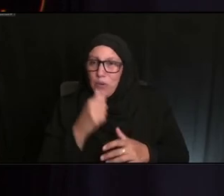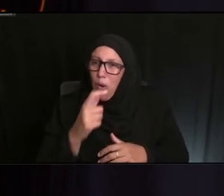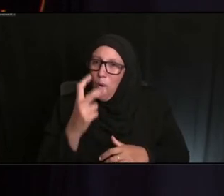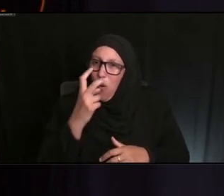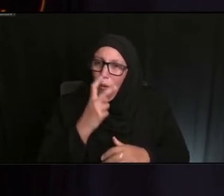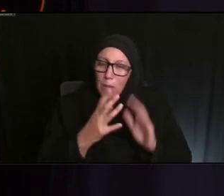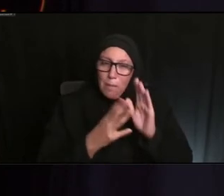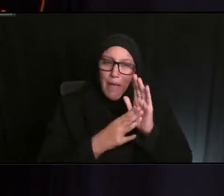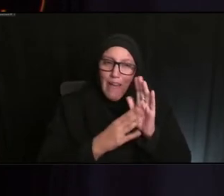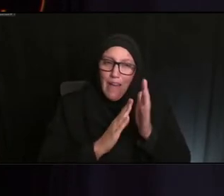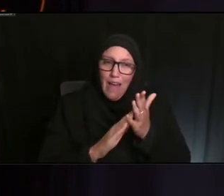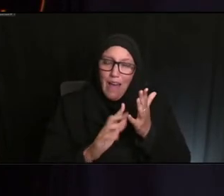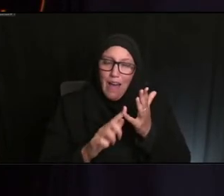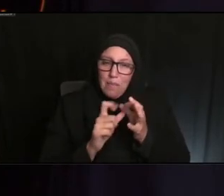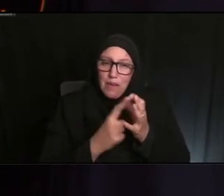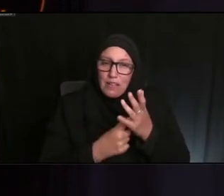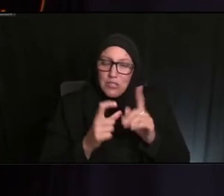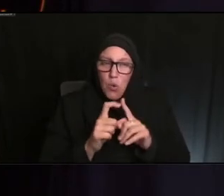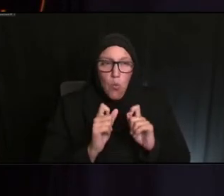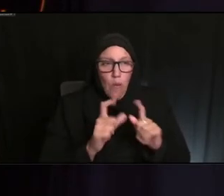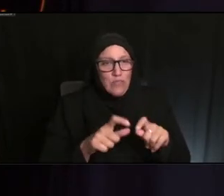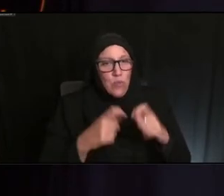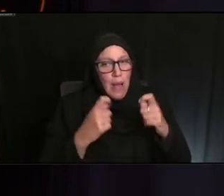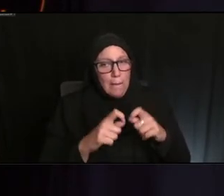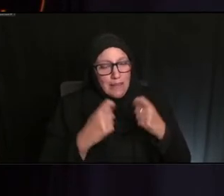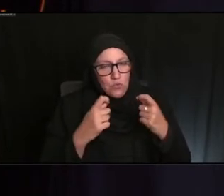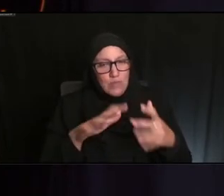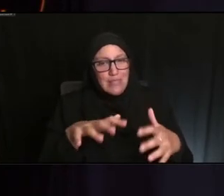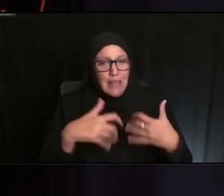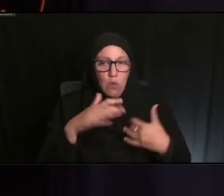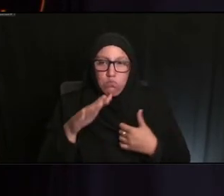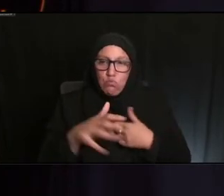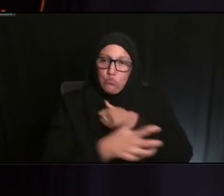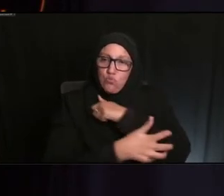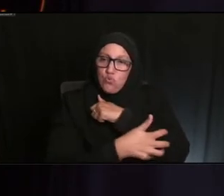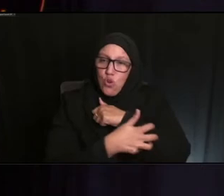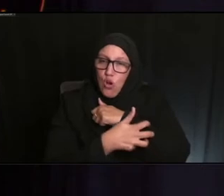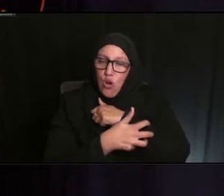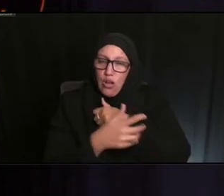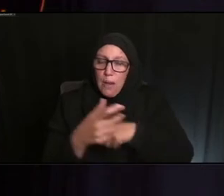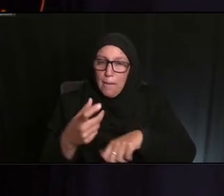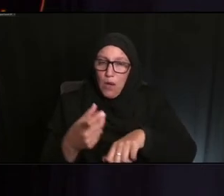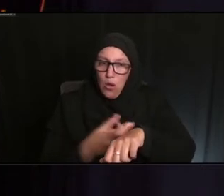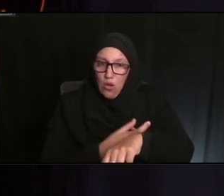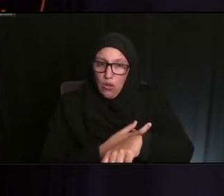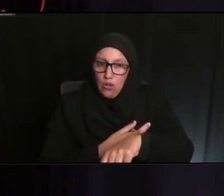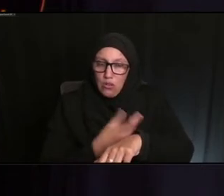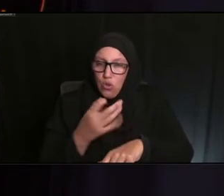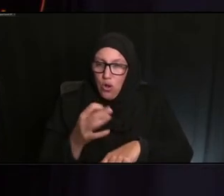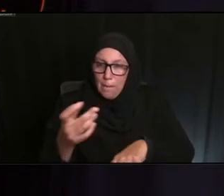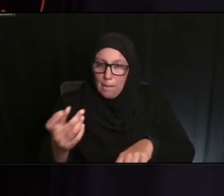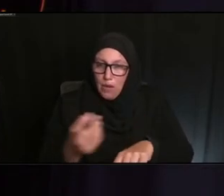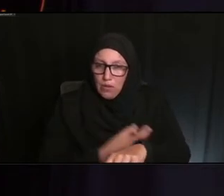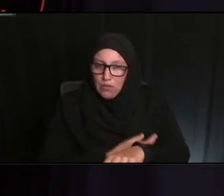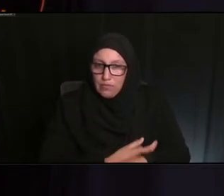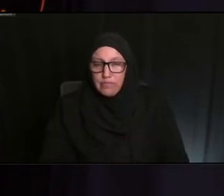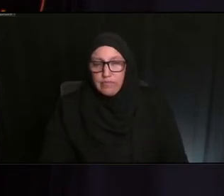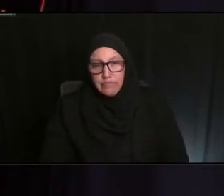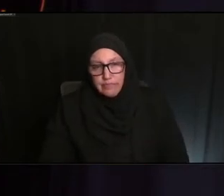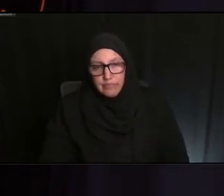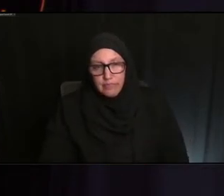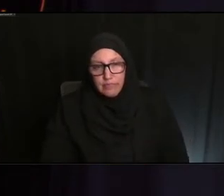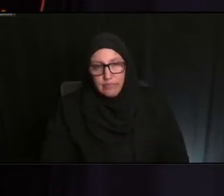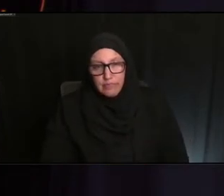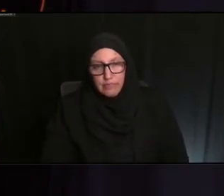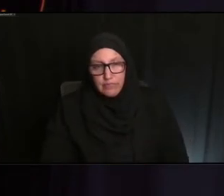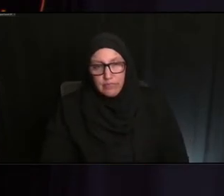bare. And her poor dog got none. And that doesn't rhyme. But the dog was meant to be King